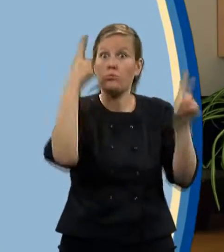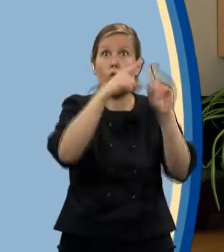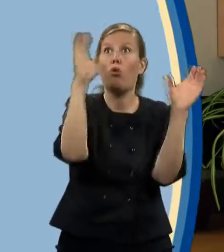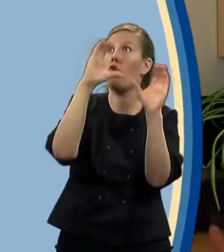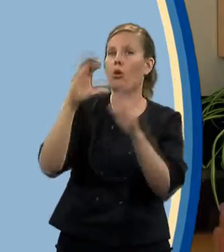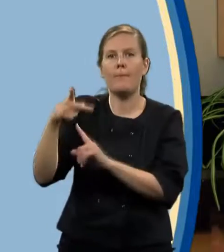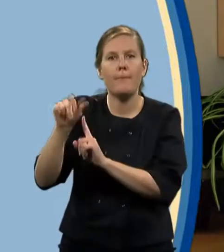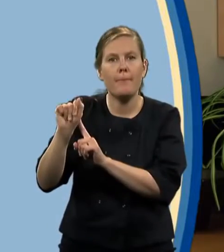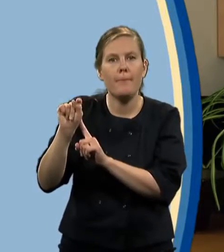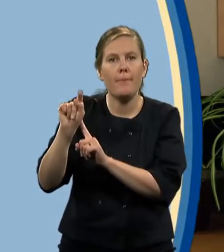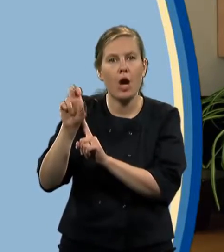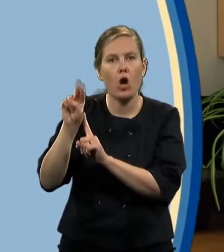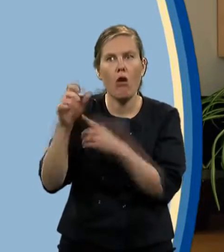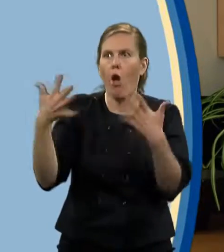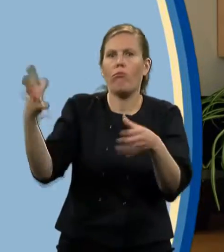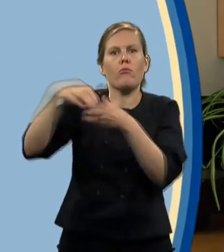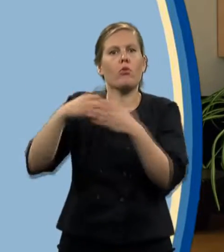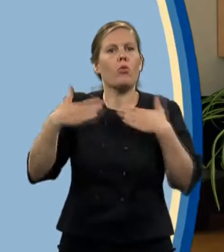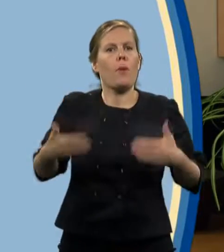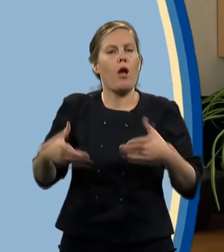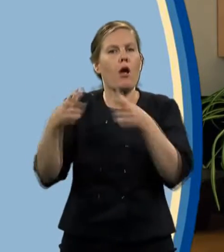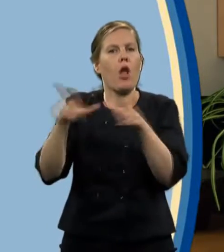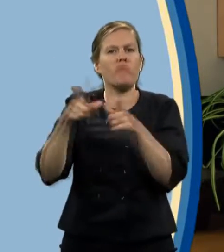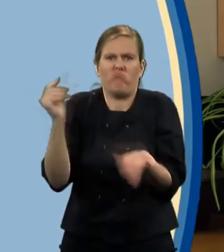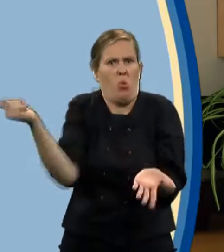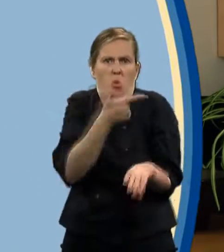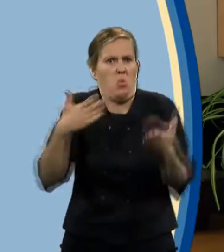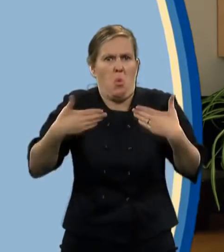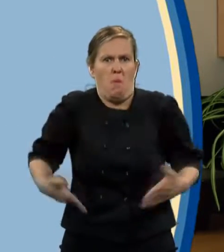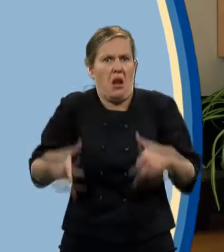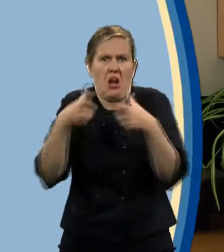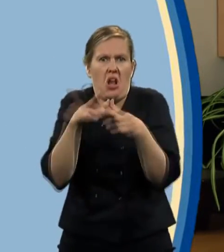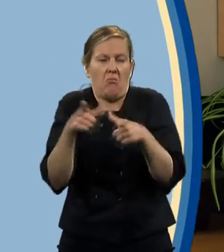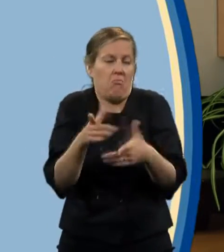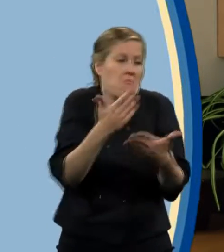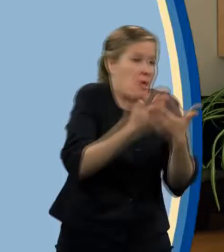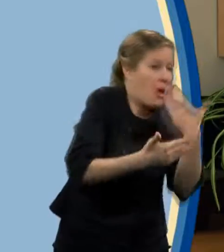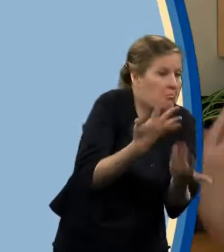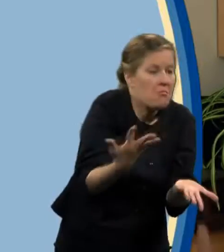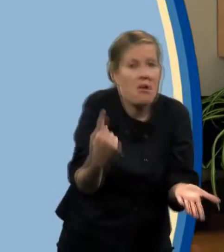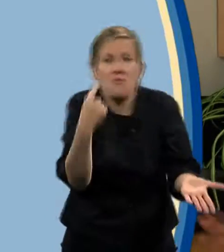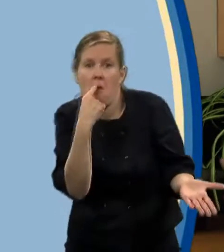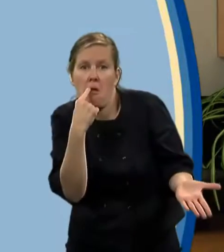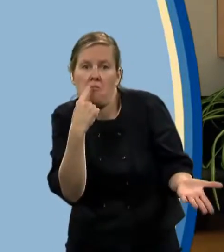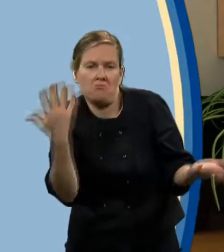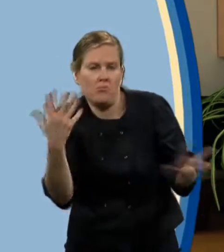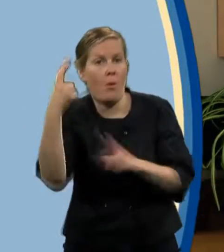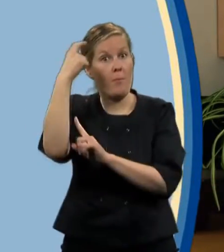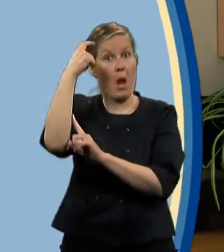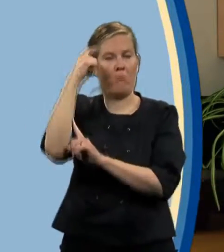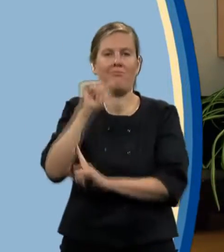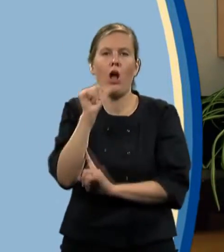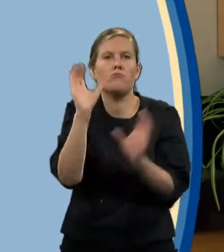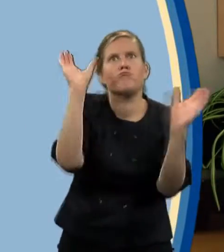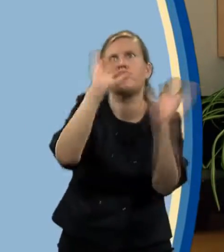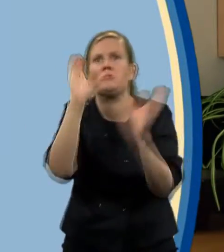place. It was dedicated to the patterns that are in human language, all human language, be it language on the hands or